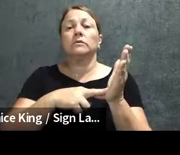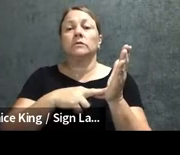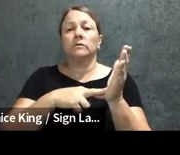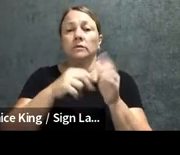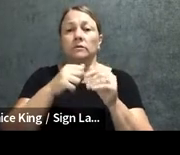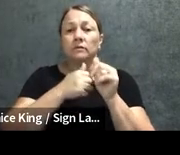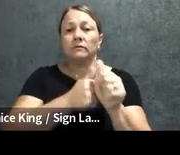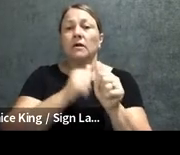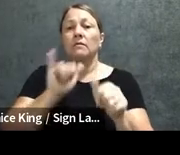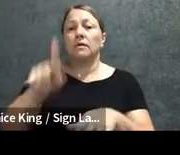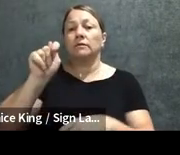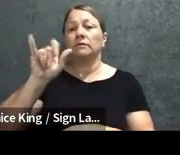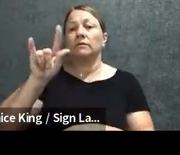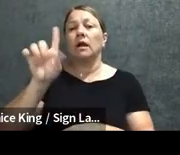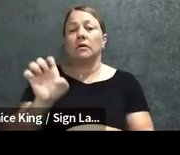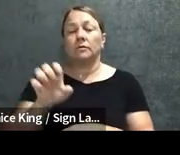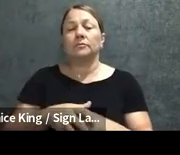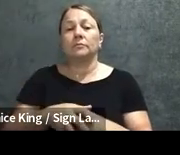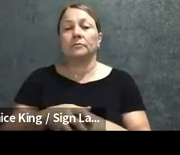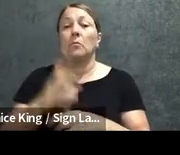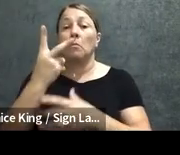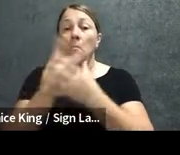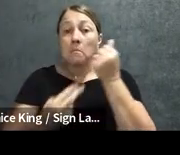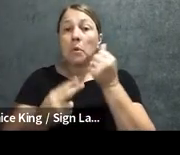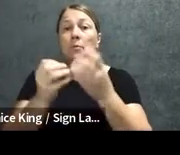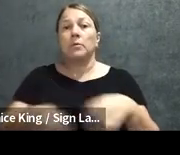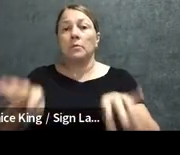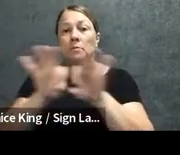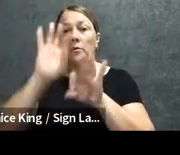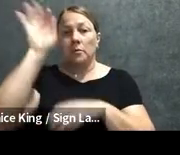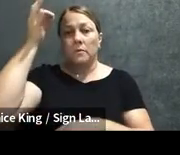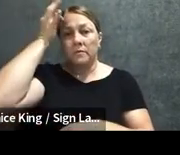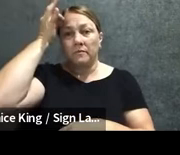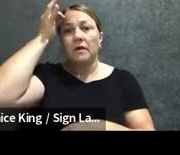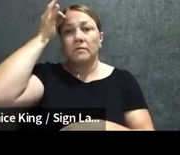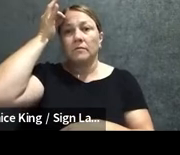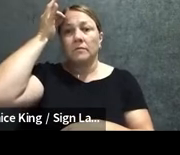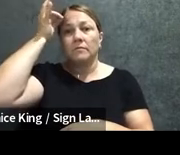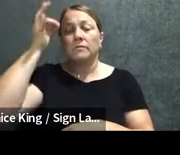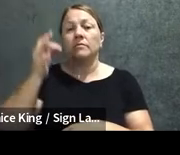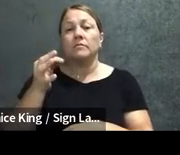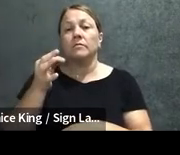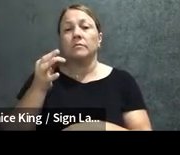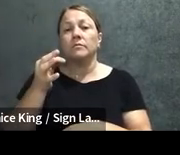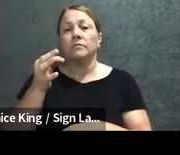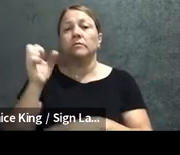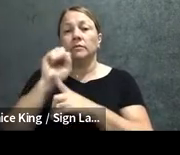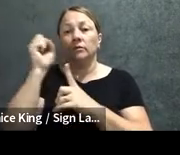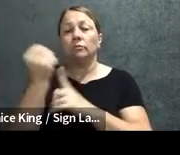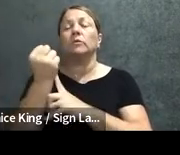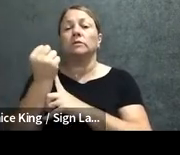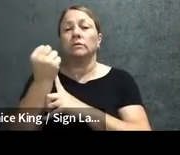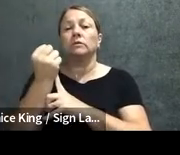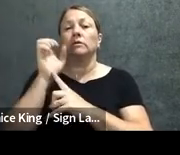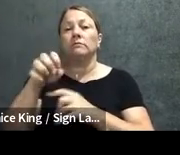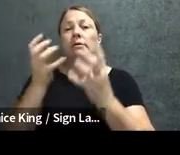title. So both are important federal remedies that that people have when they